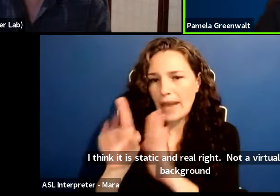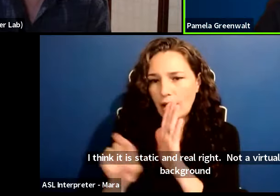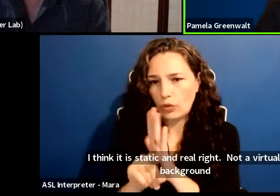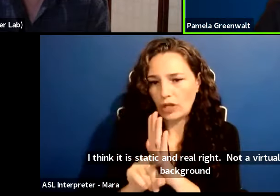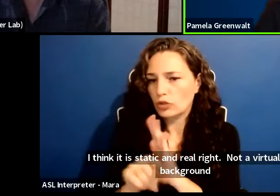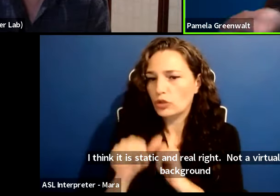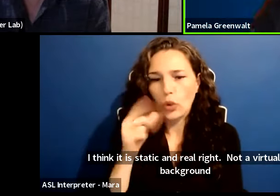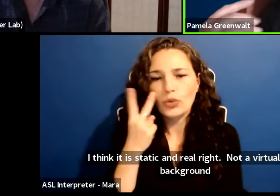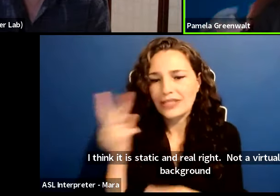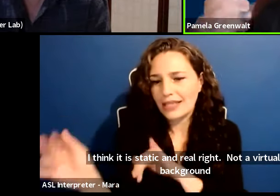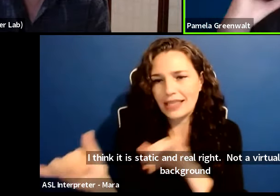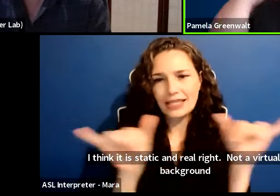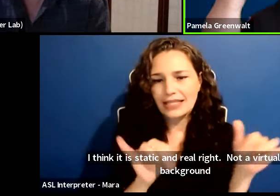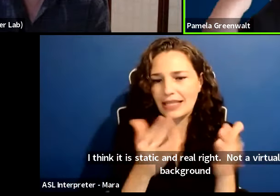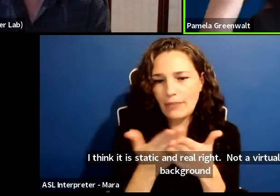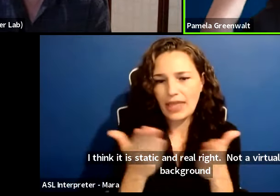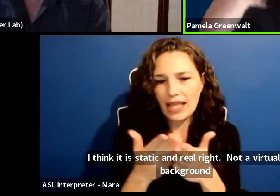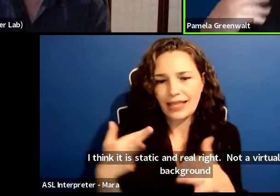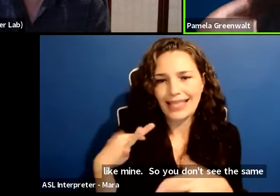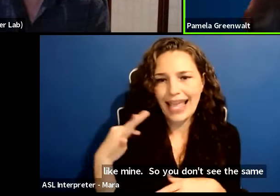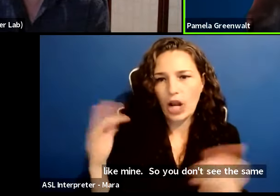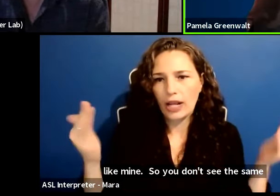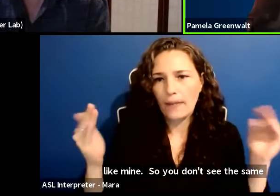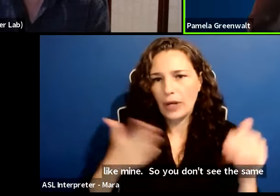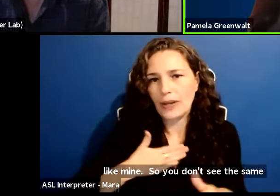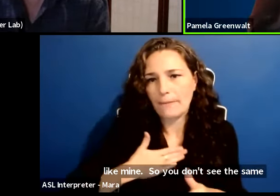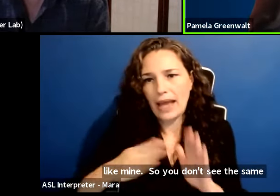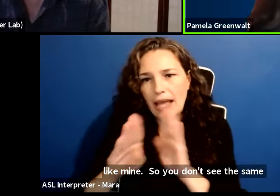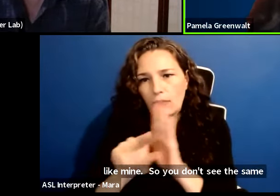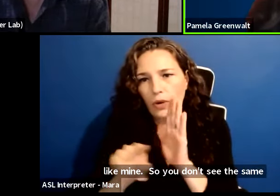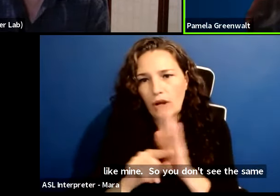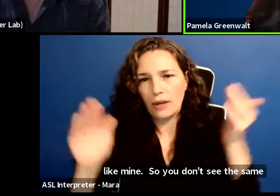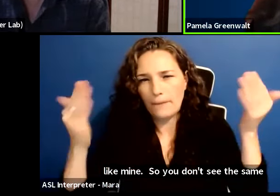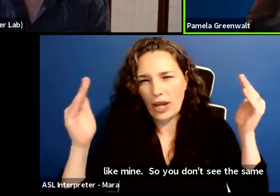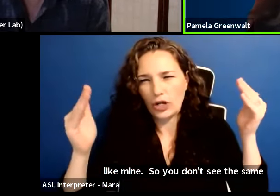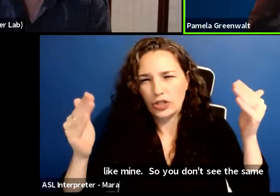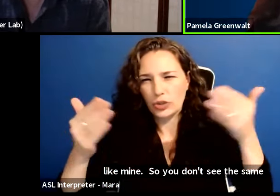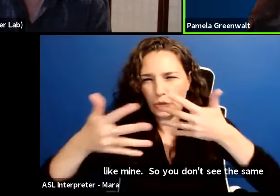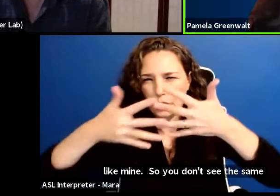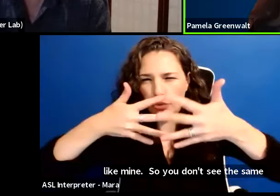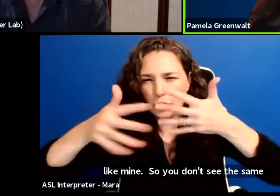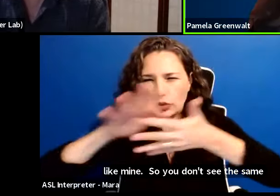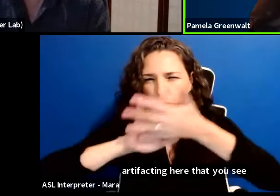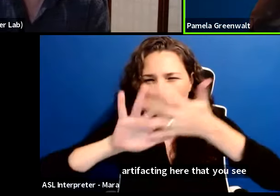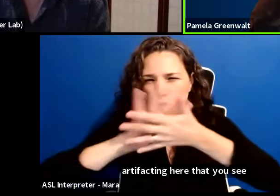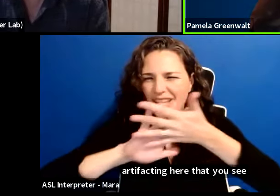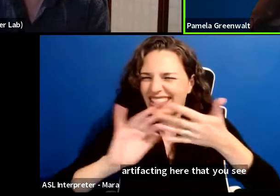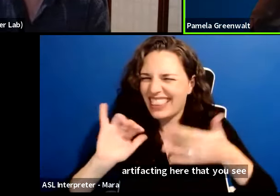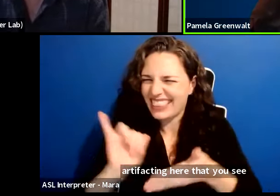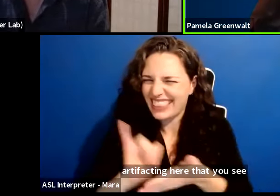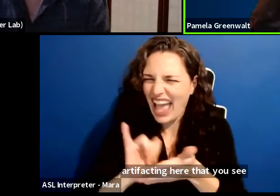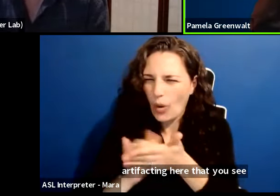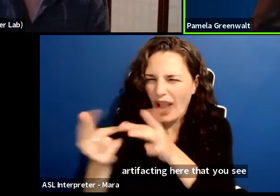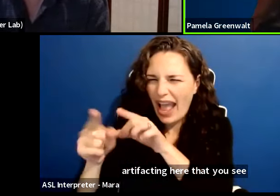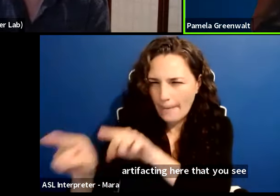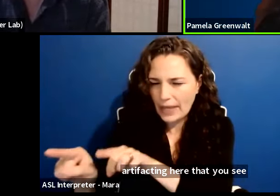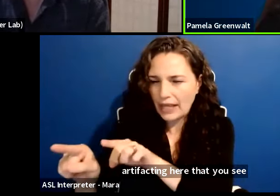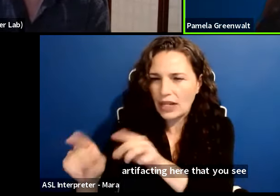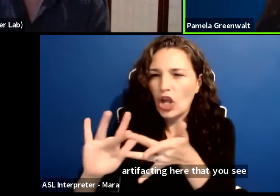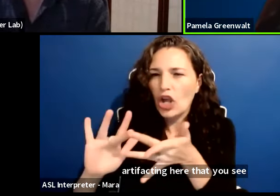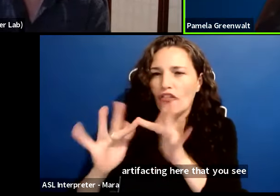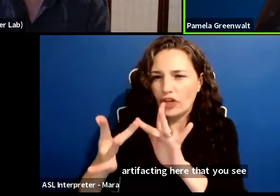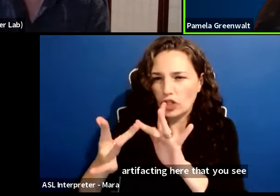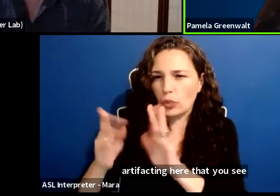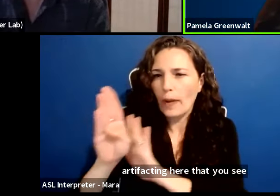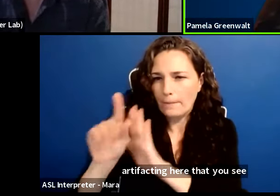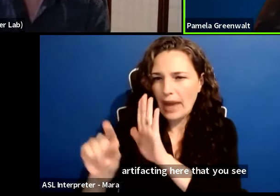artifacting around her hair that you see in mine against the background. Is that what's happening? Is the virtual backgrounds are